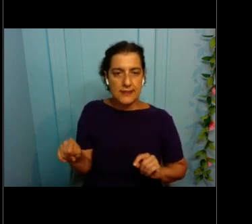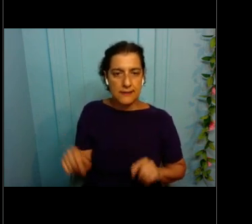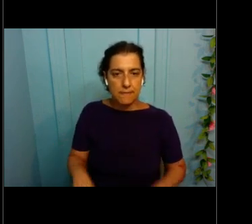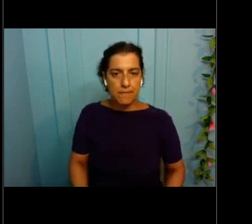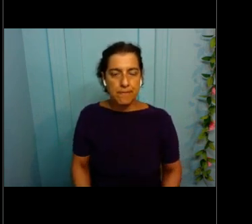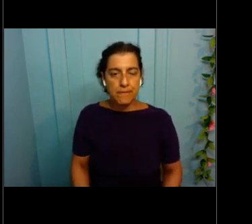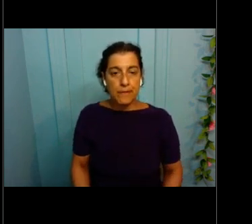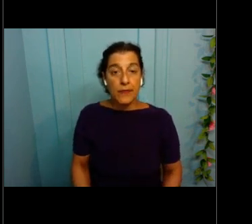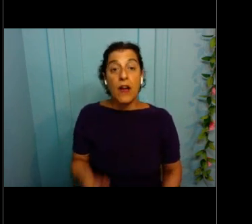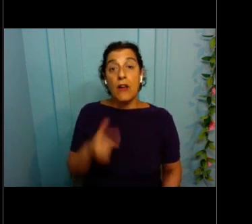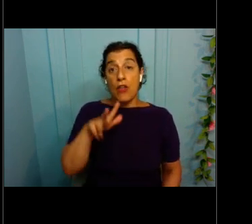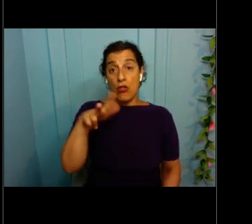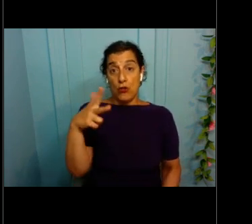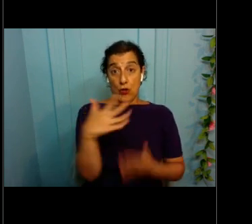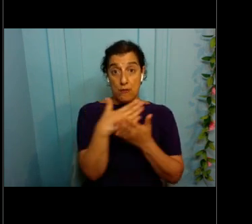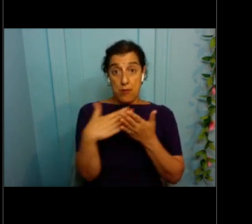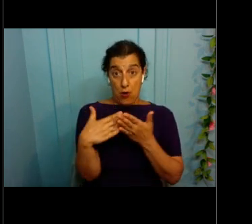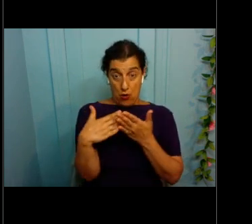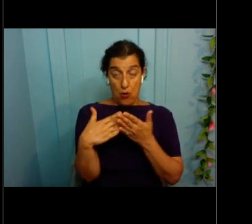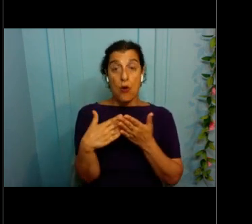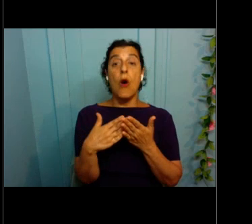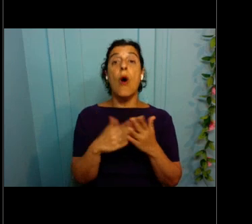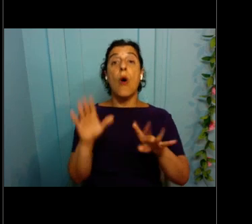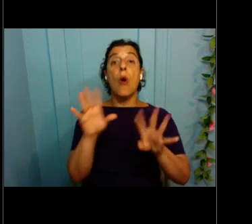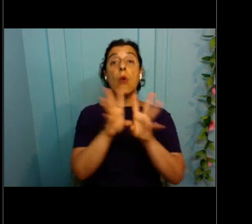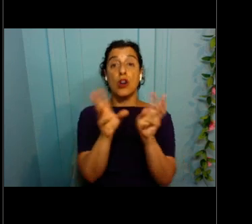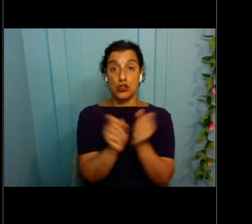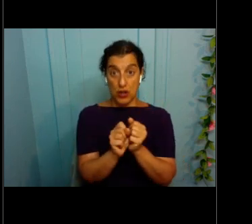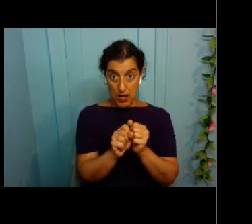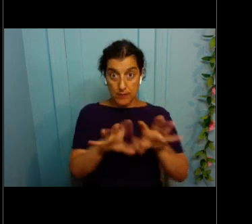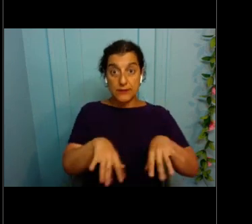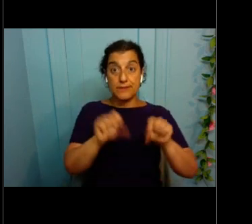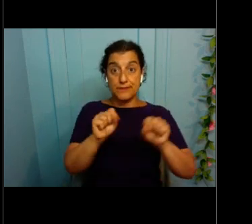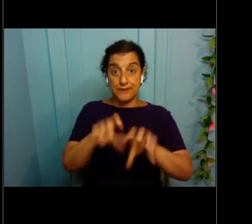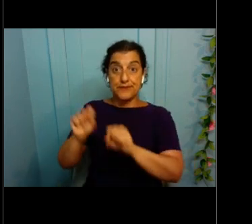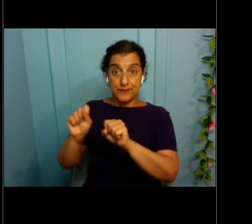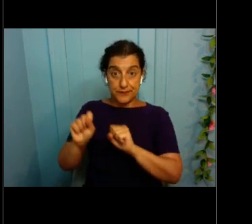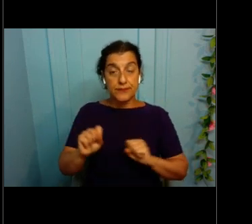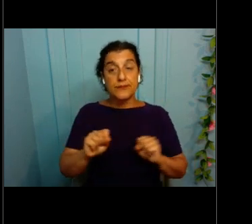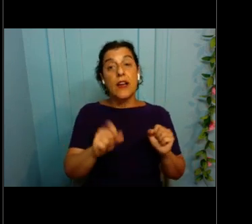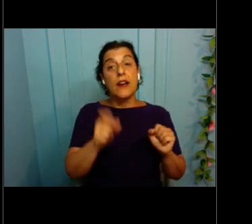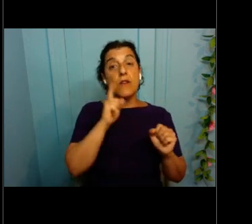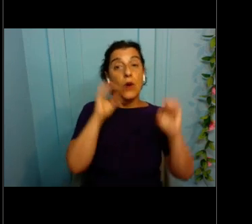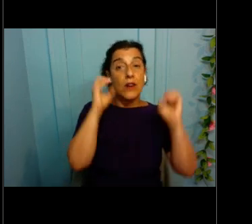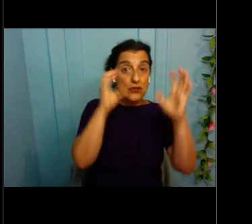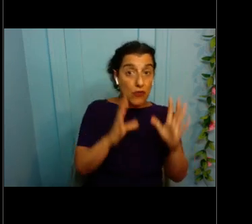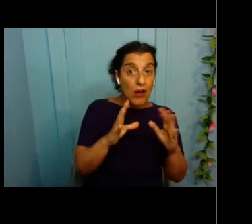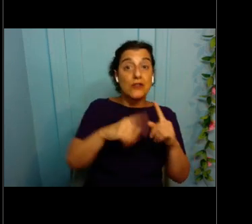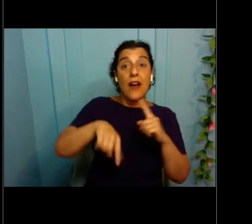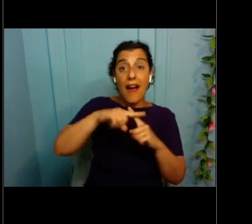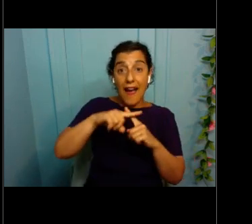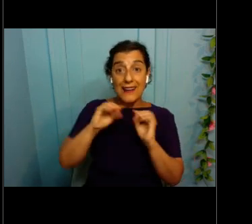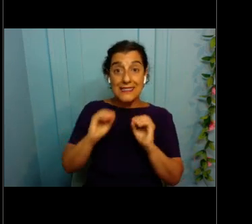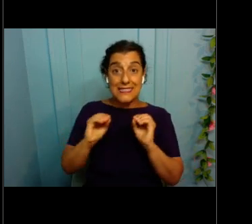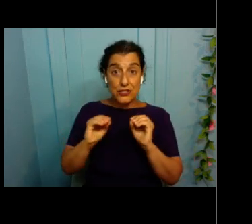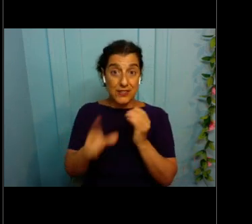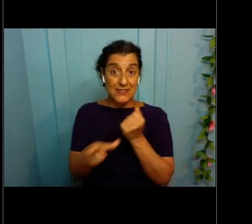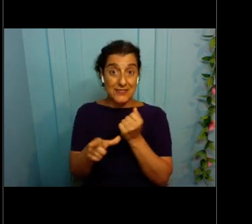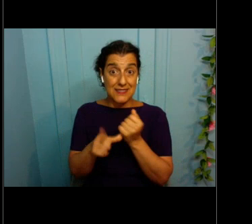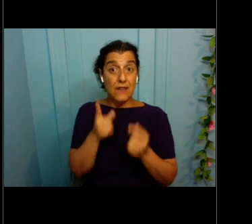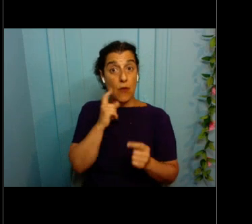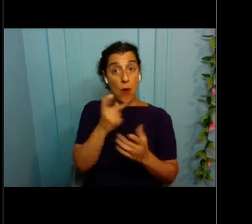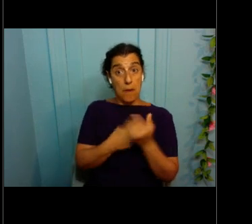The third component was we organized workshops with instructors and teaching assistants in both of those two courses to